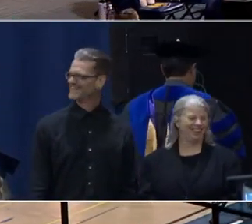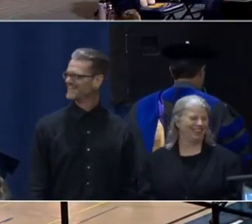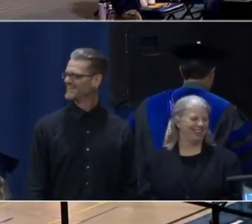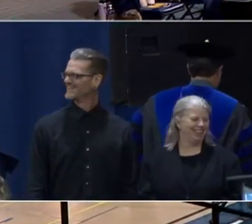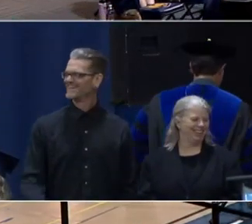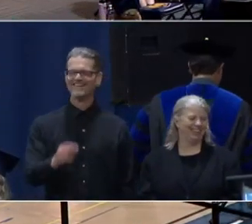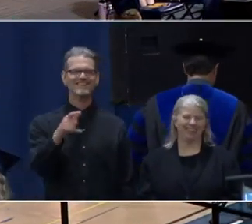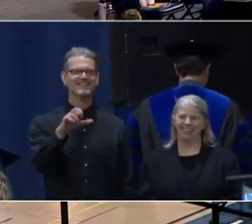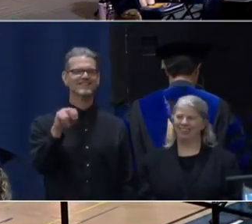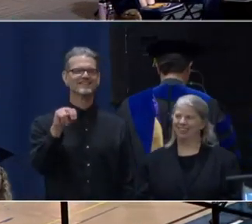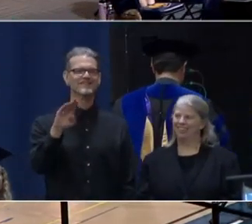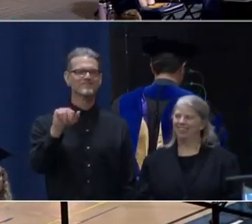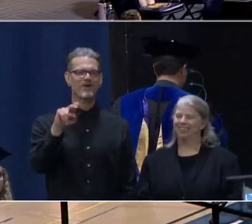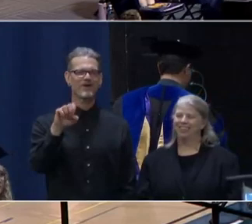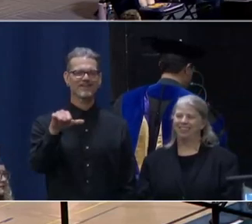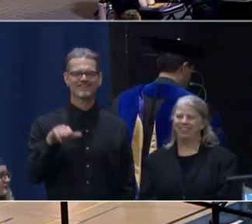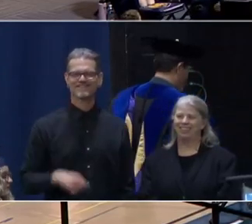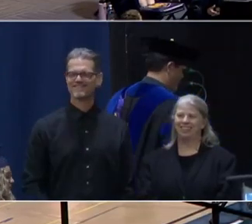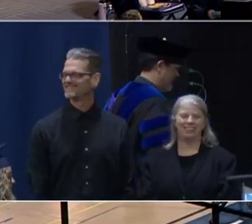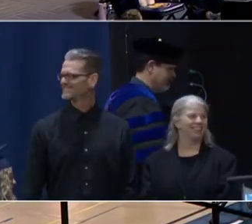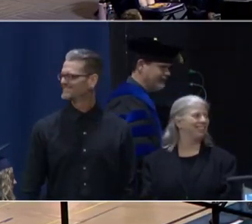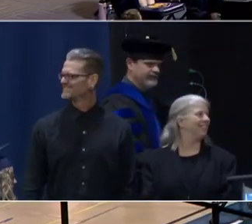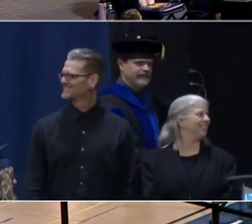Jayton Barney.